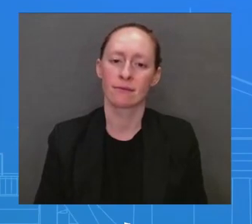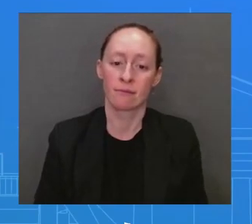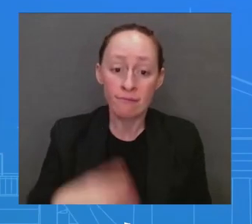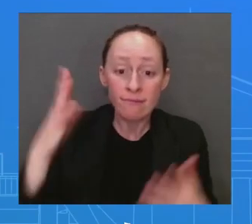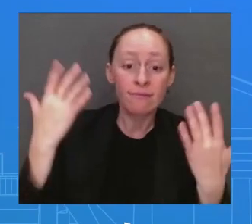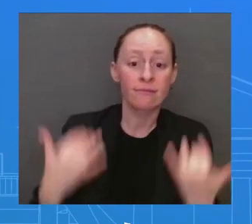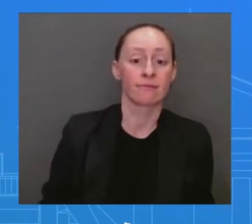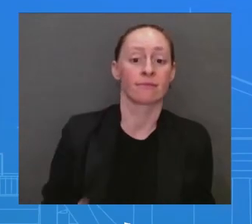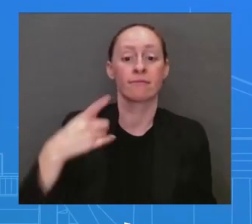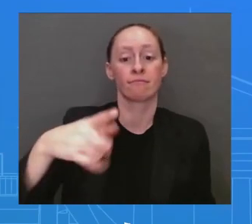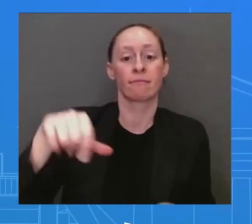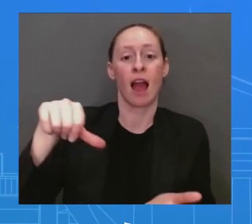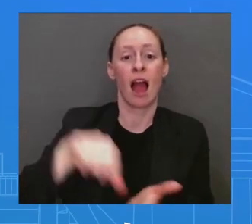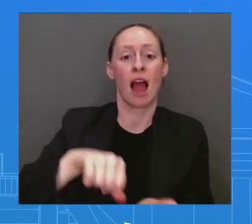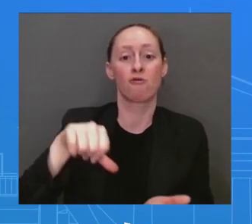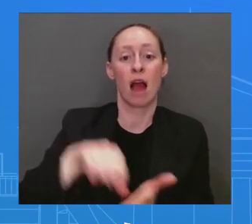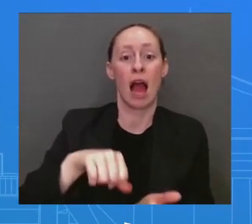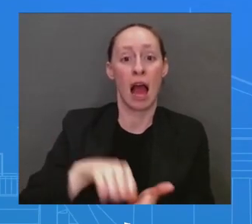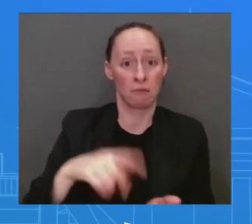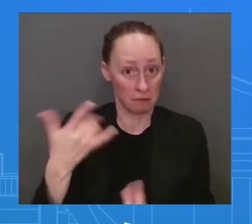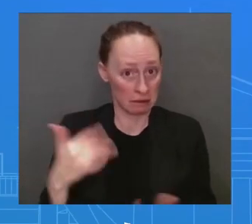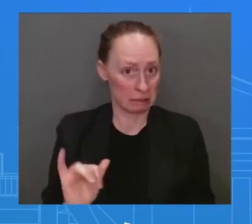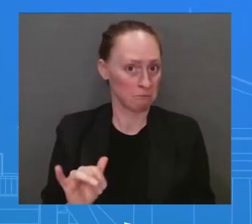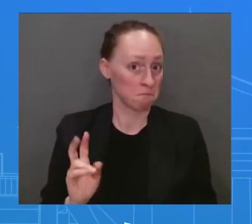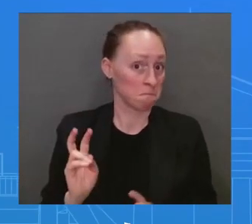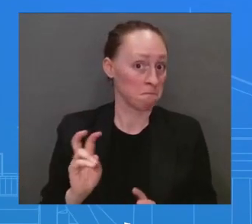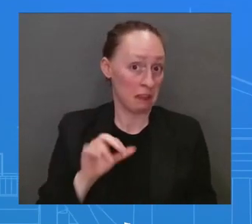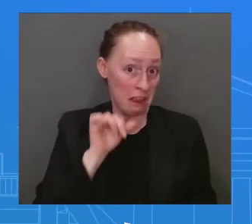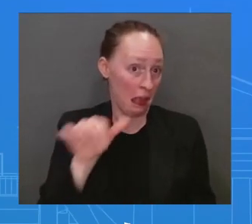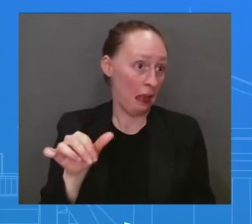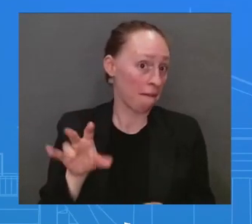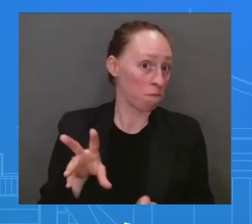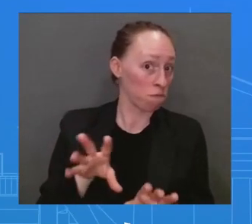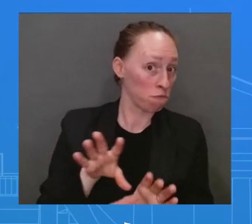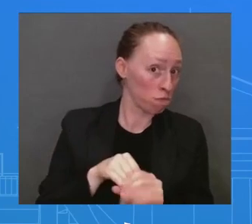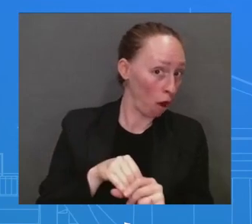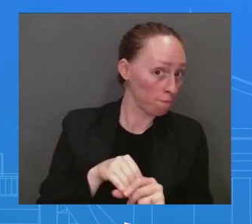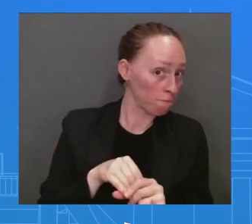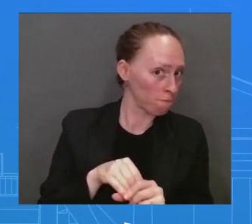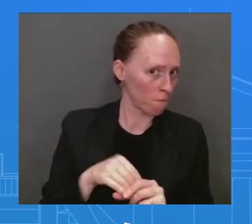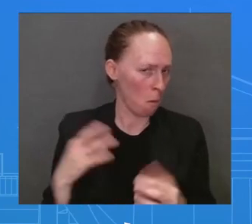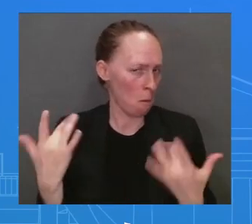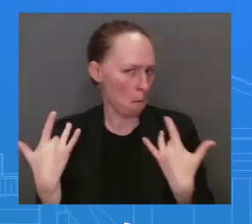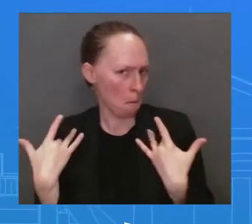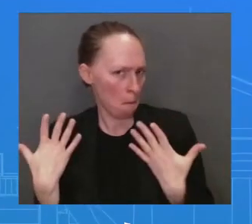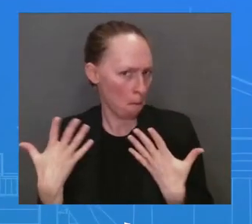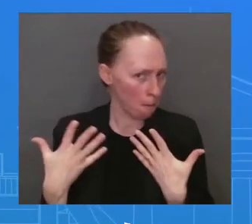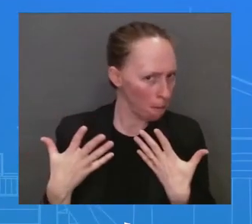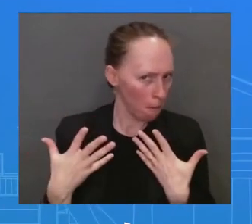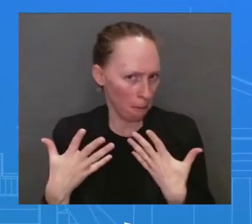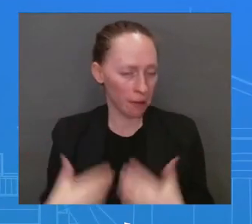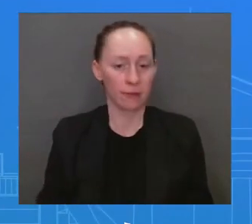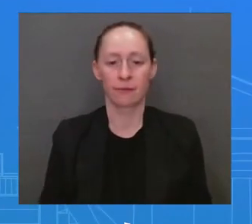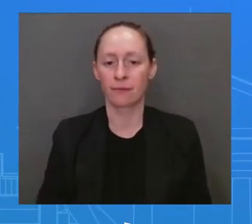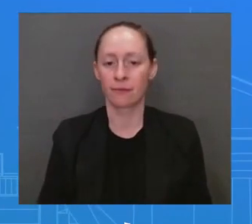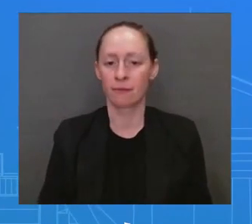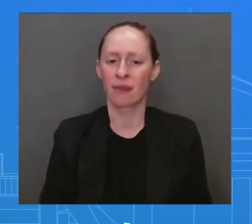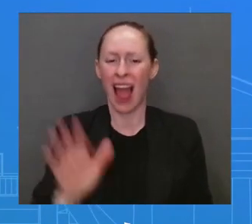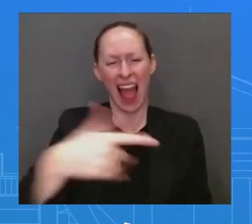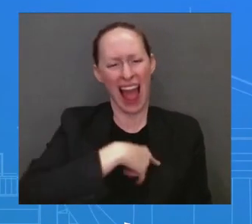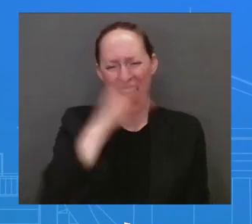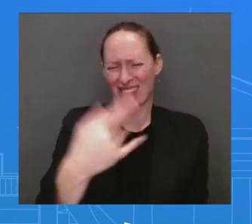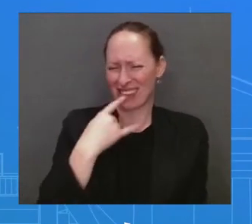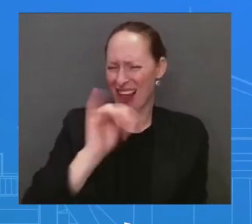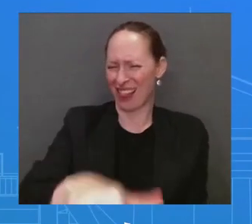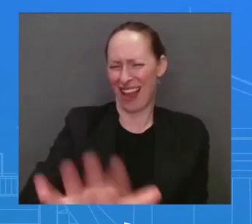directly play a role in this attack? You had Senator Blumenthal saying over the weekend. I never said that Iran did not play a role. What